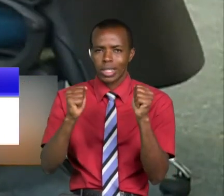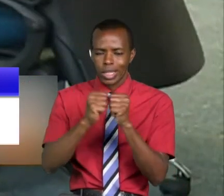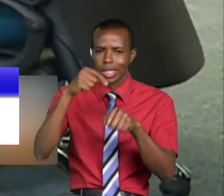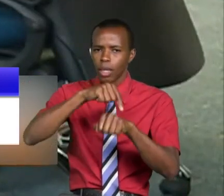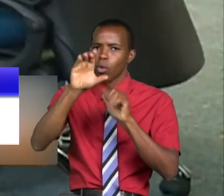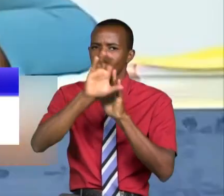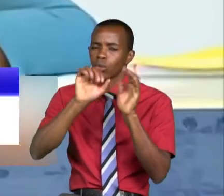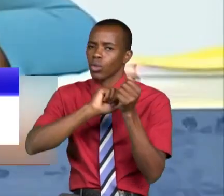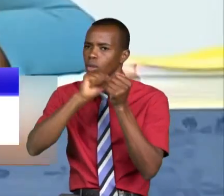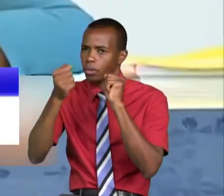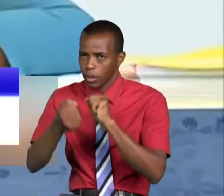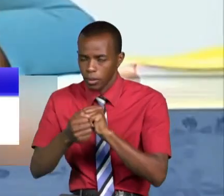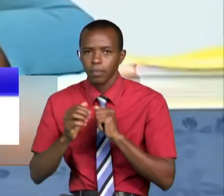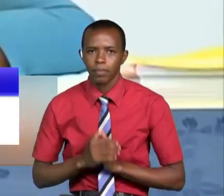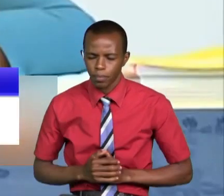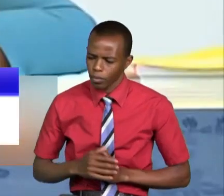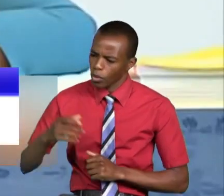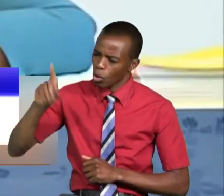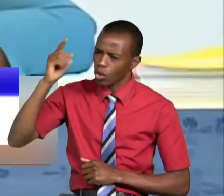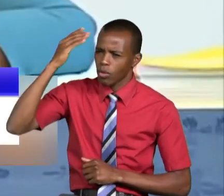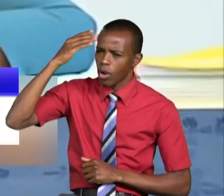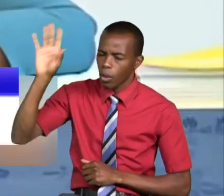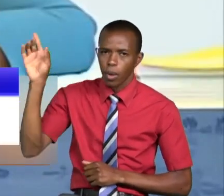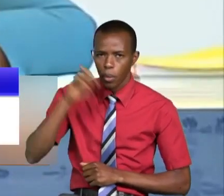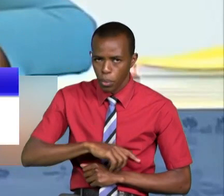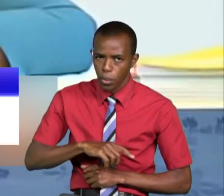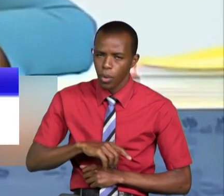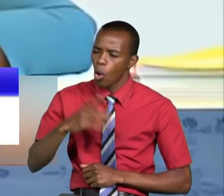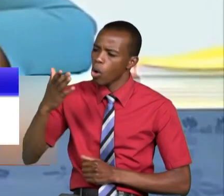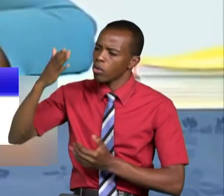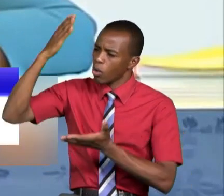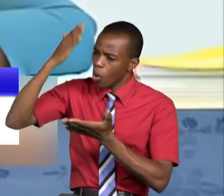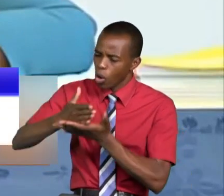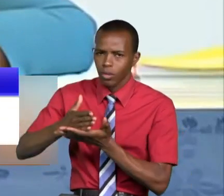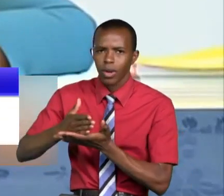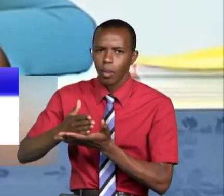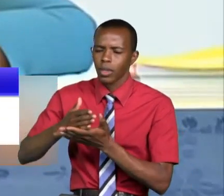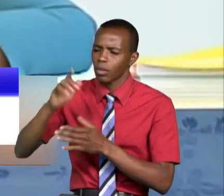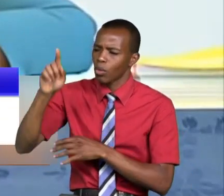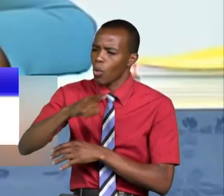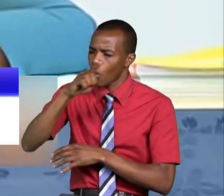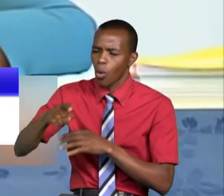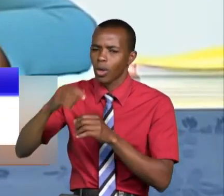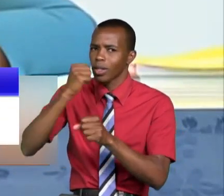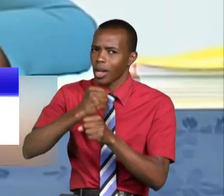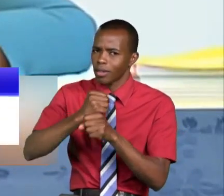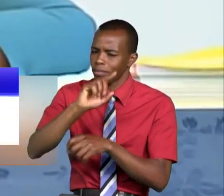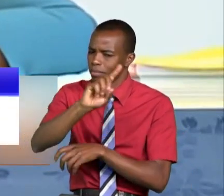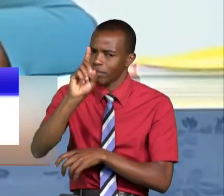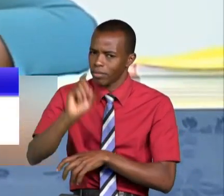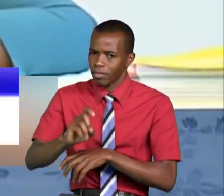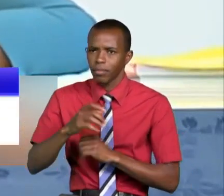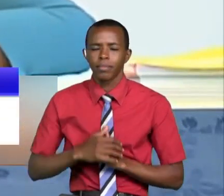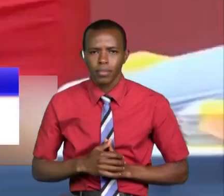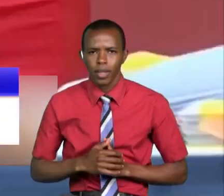referendum. Are you aware or are you confirming it was illegally done?